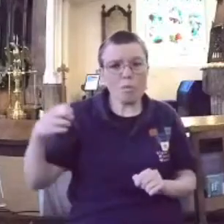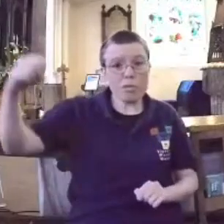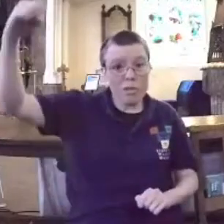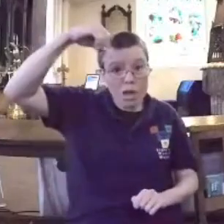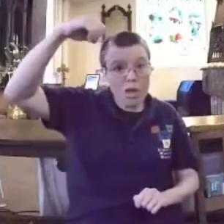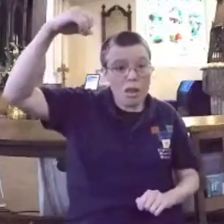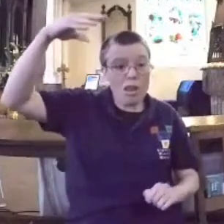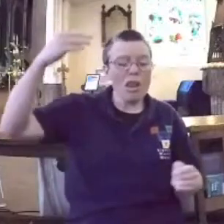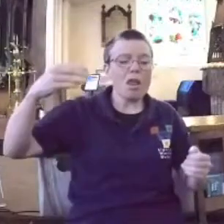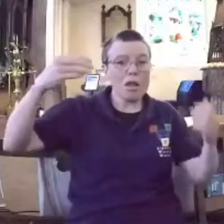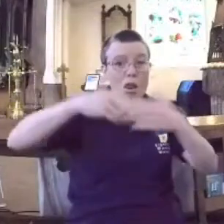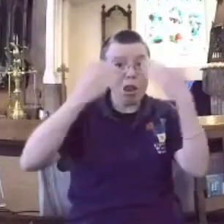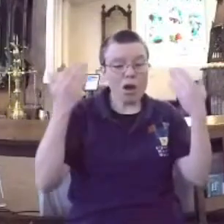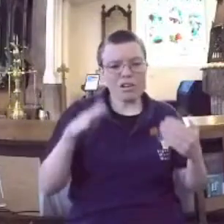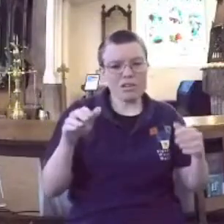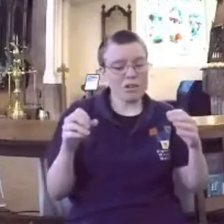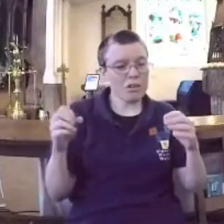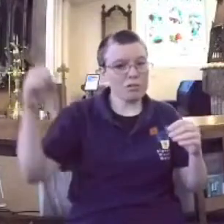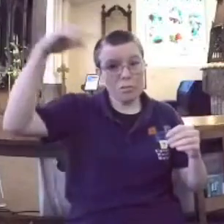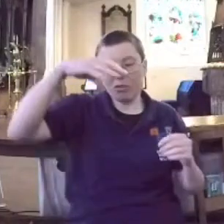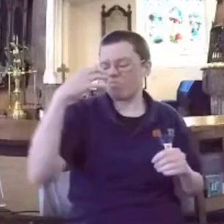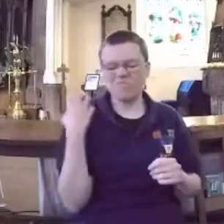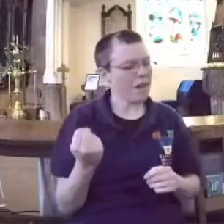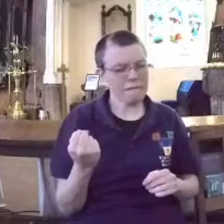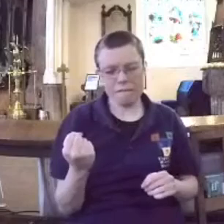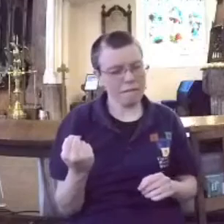our troubles and anxieties can totally eclipse God.